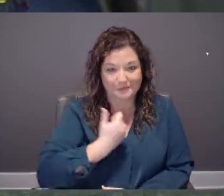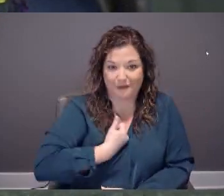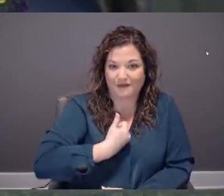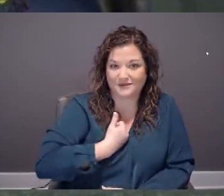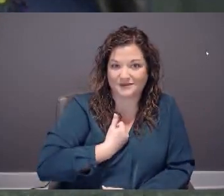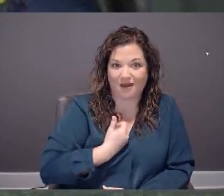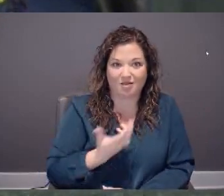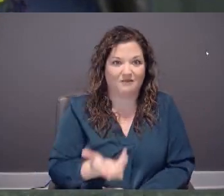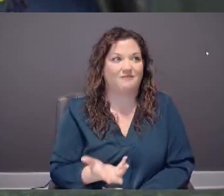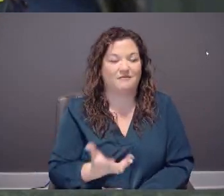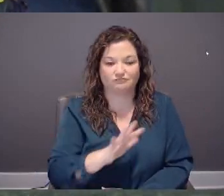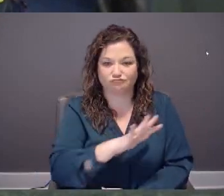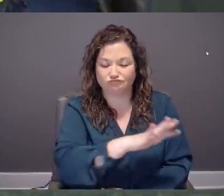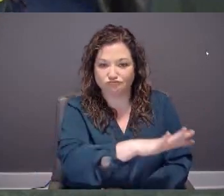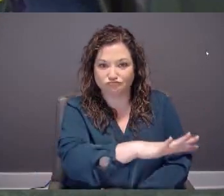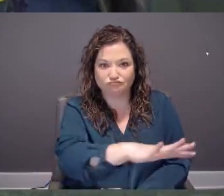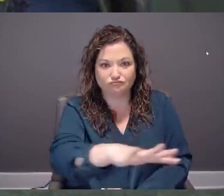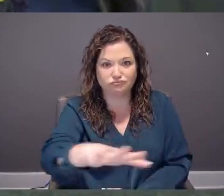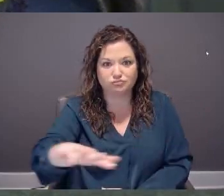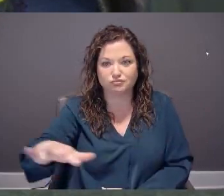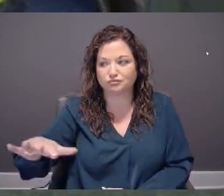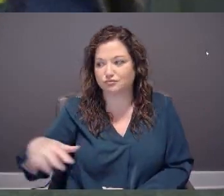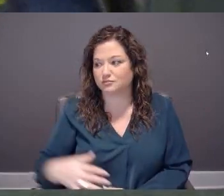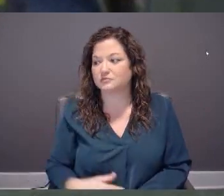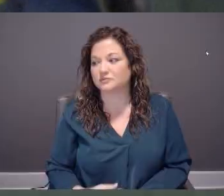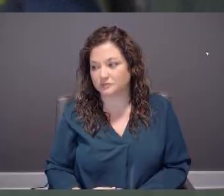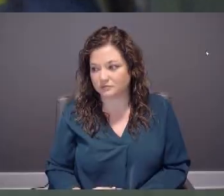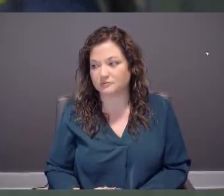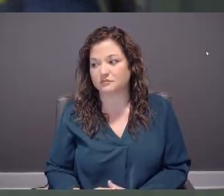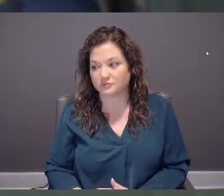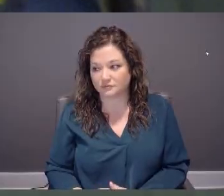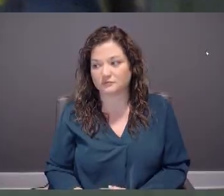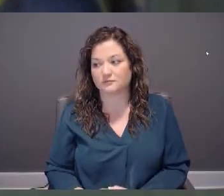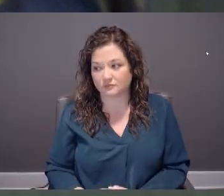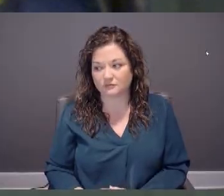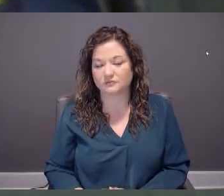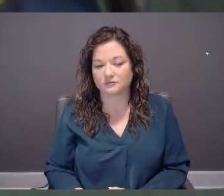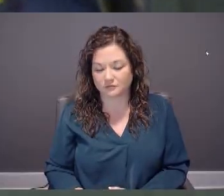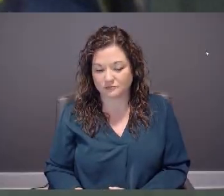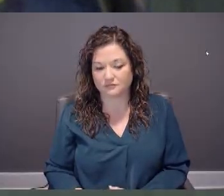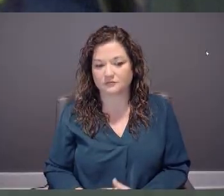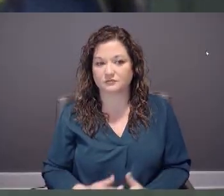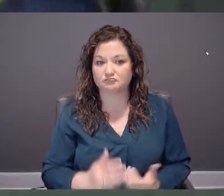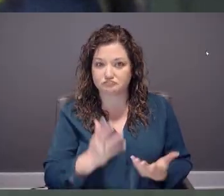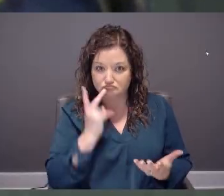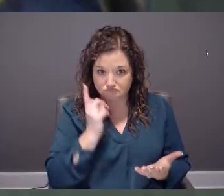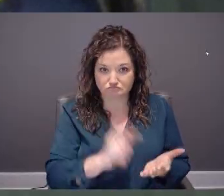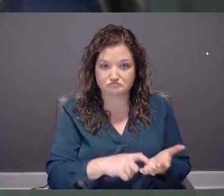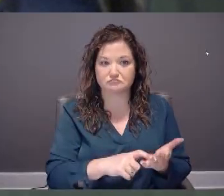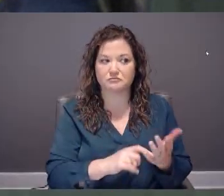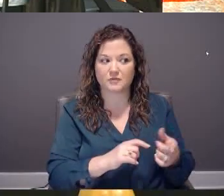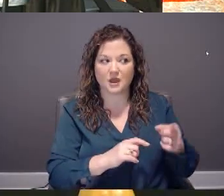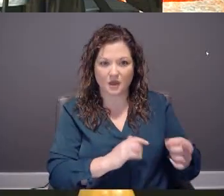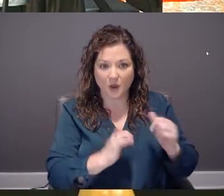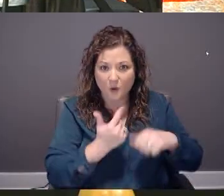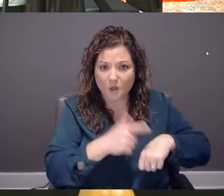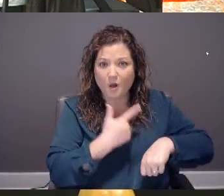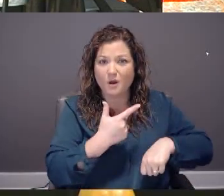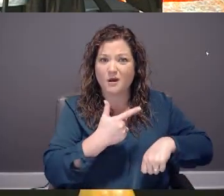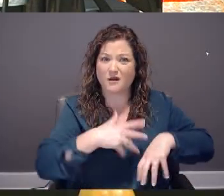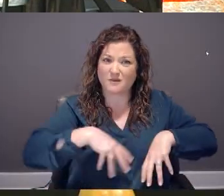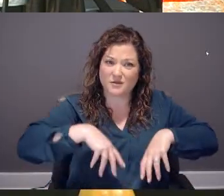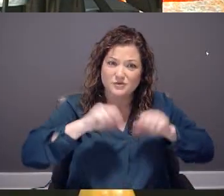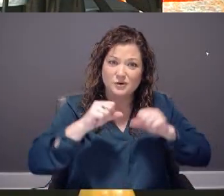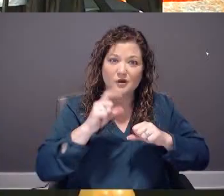all the problems that he had at that particular time and how long it took for people just to go and make a payment on